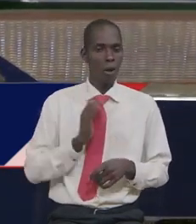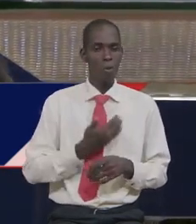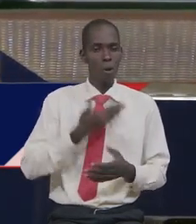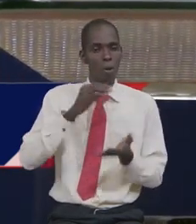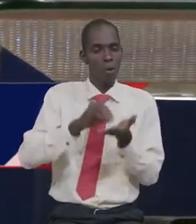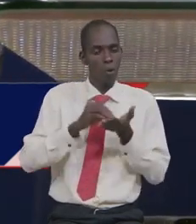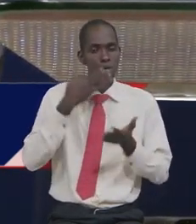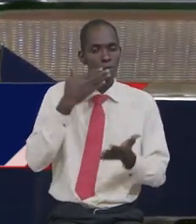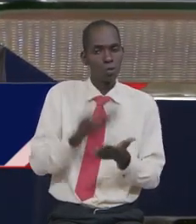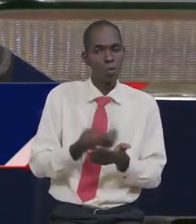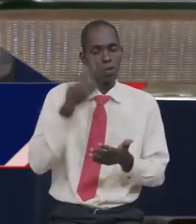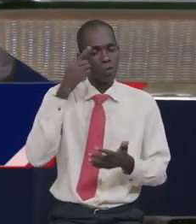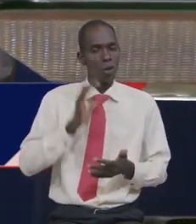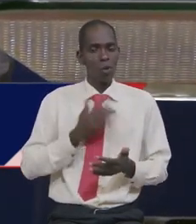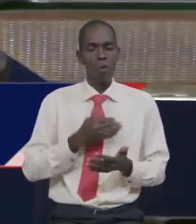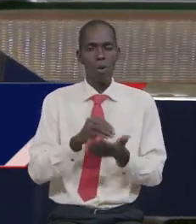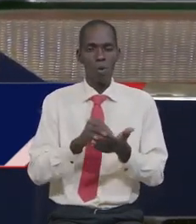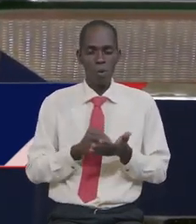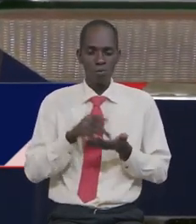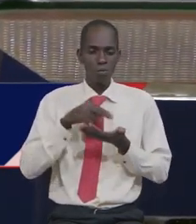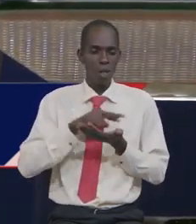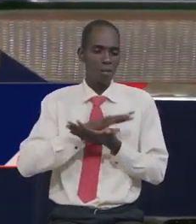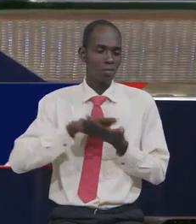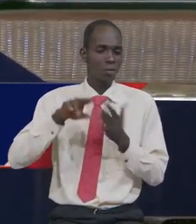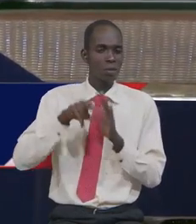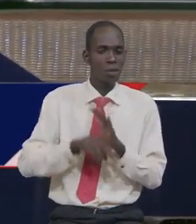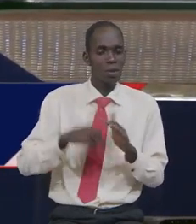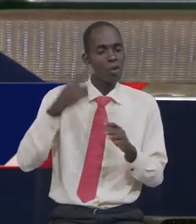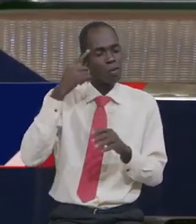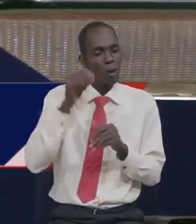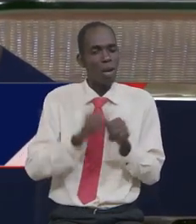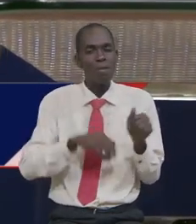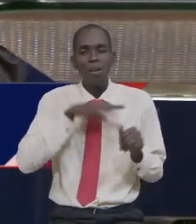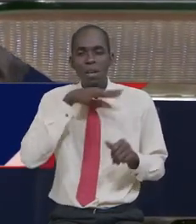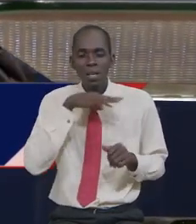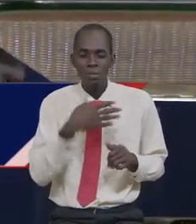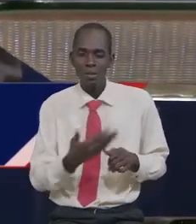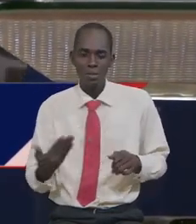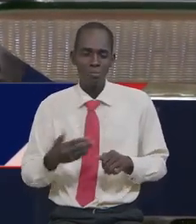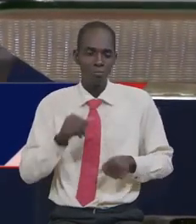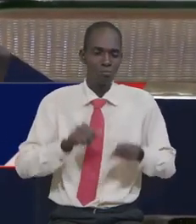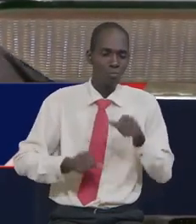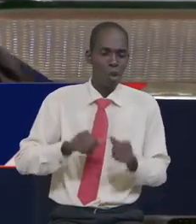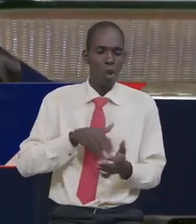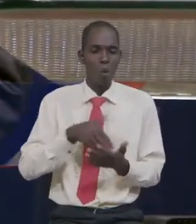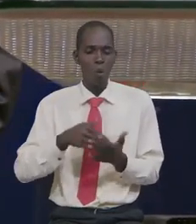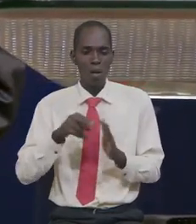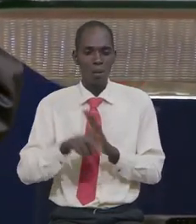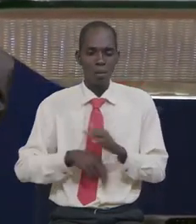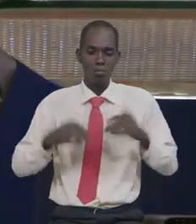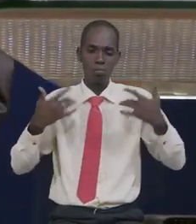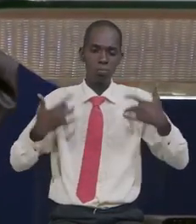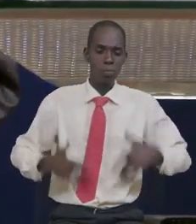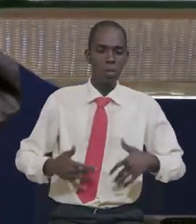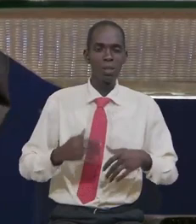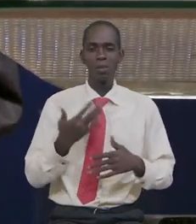whatever impurity is still in us, and whatever kind of the dust of the world, the attitude of the